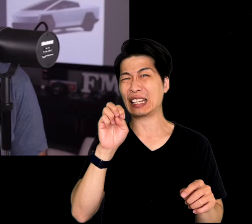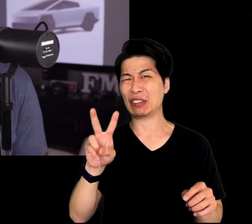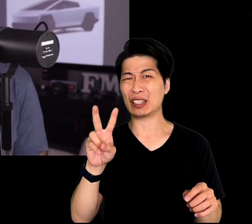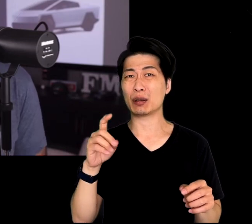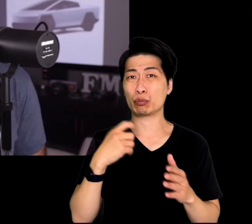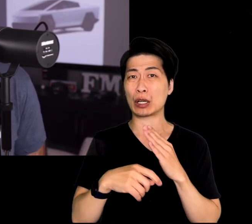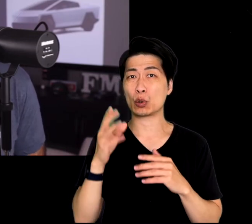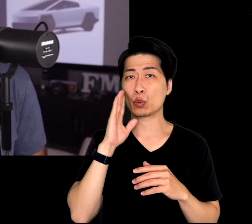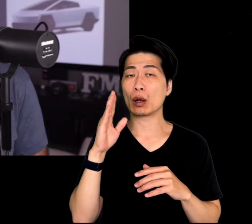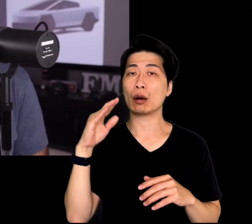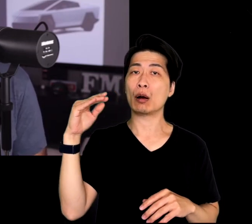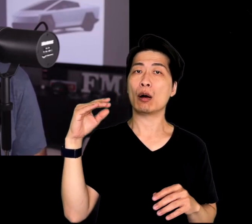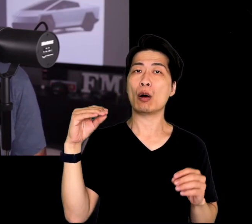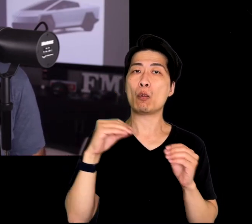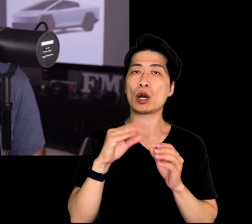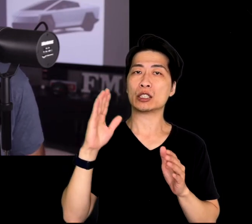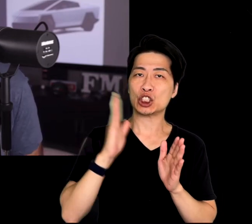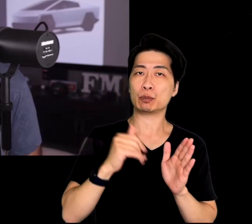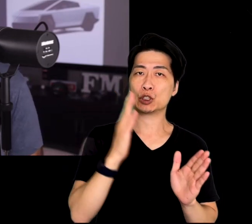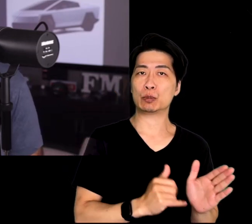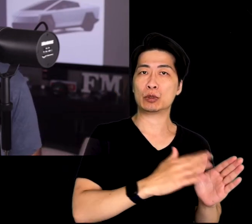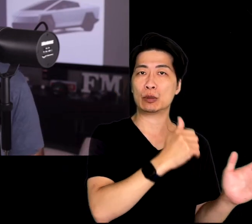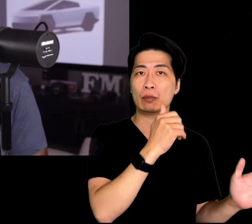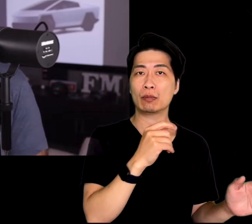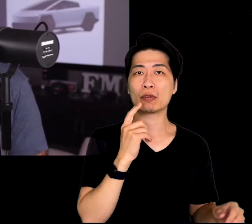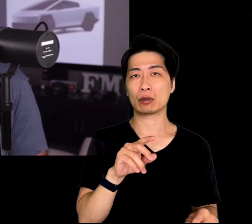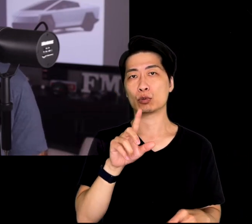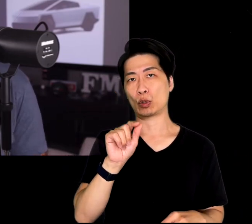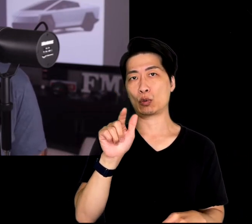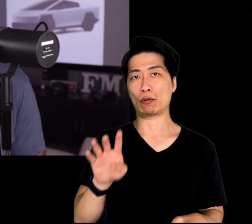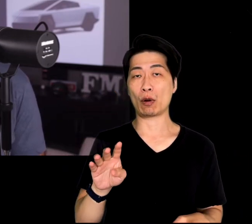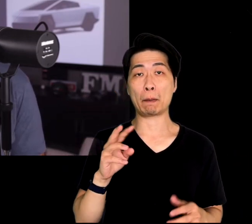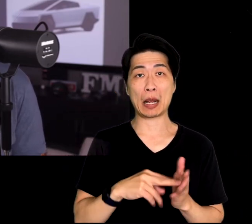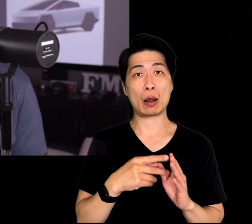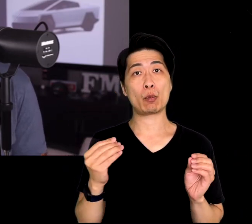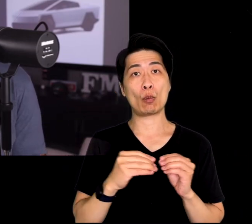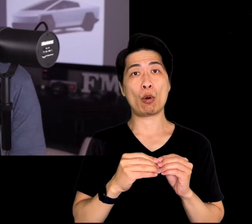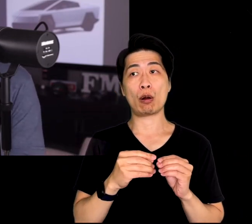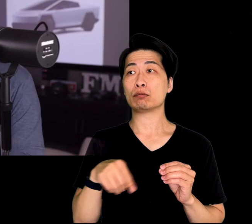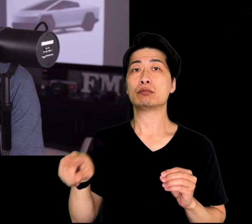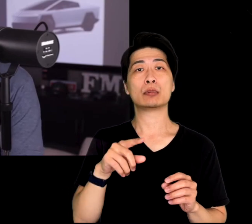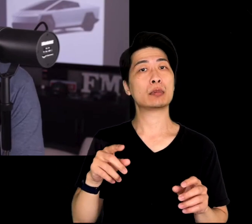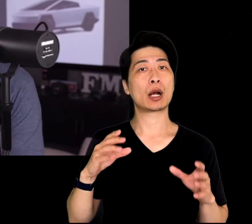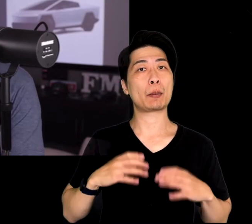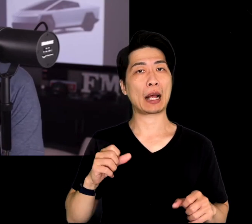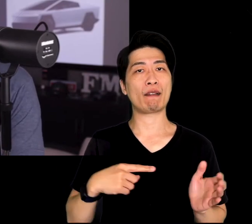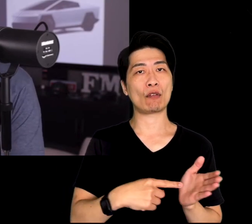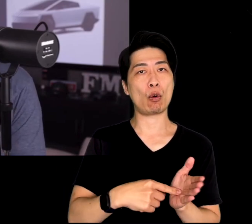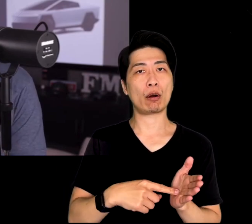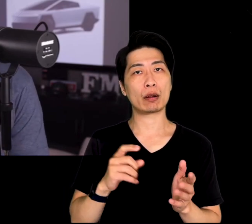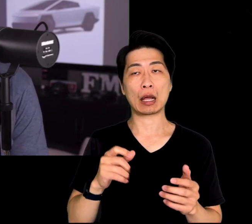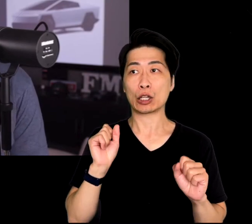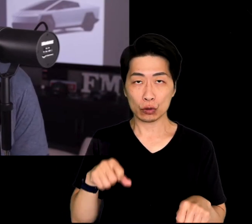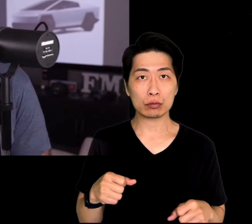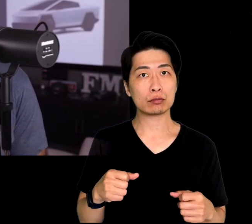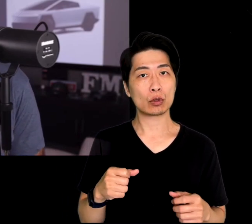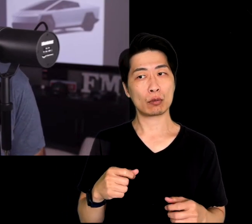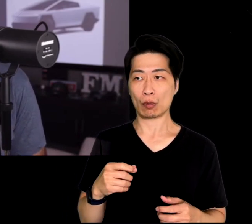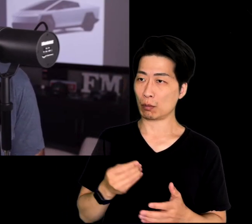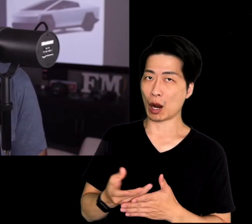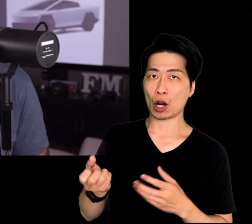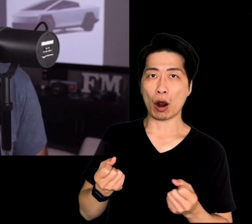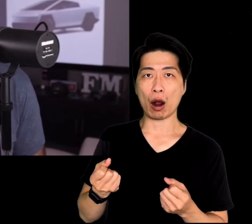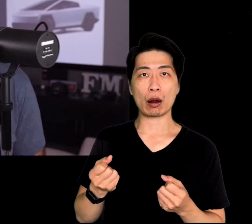2024, which will help affordability for customers, and they're able to actually get into a car that they can afford that's an electric